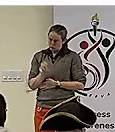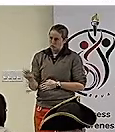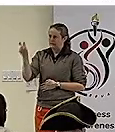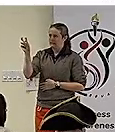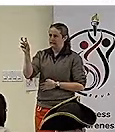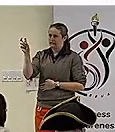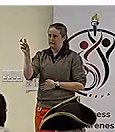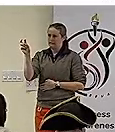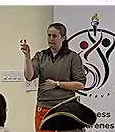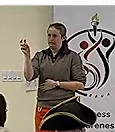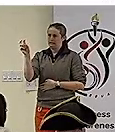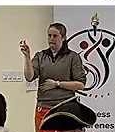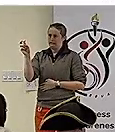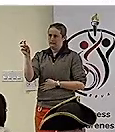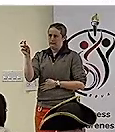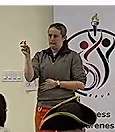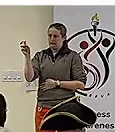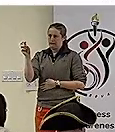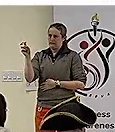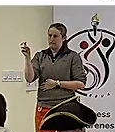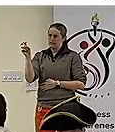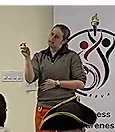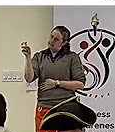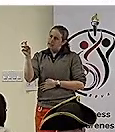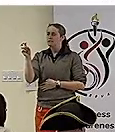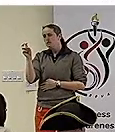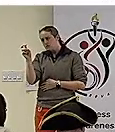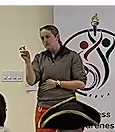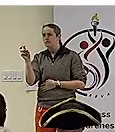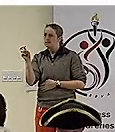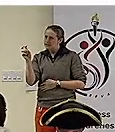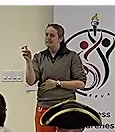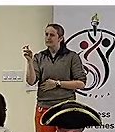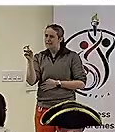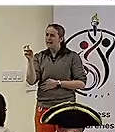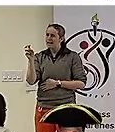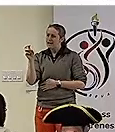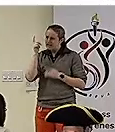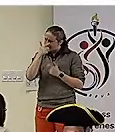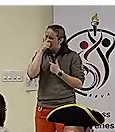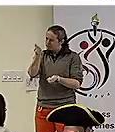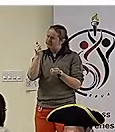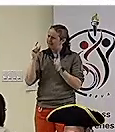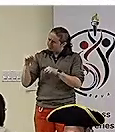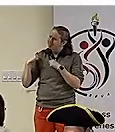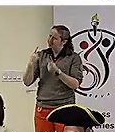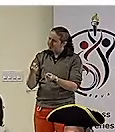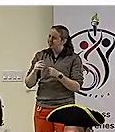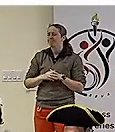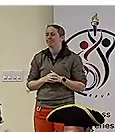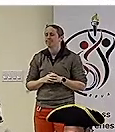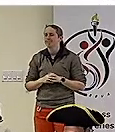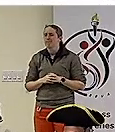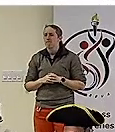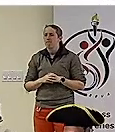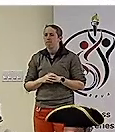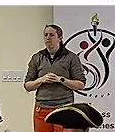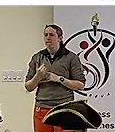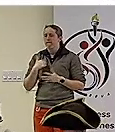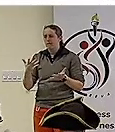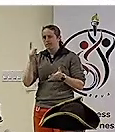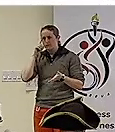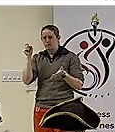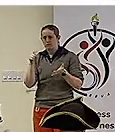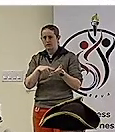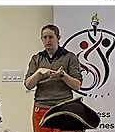it's just been an interesting journey, I guess. I want to acknowledge Sacred